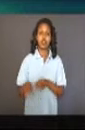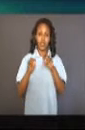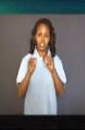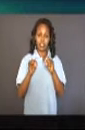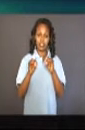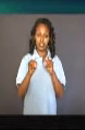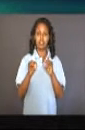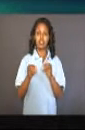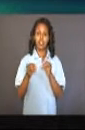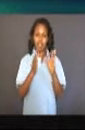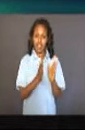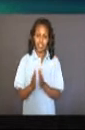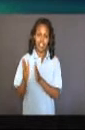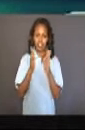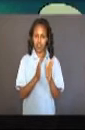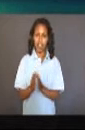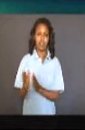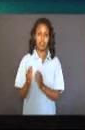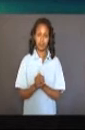Students, let's get ready.